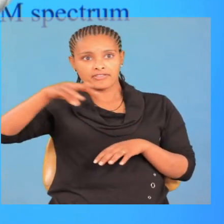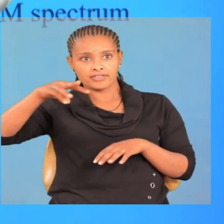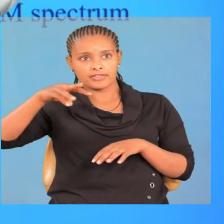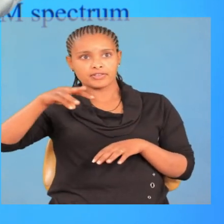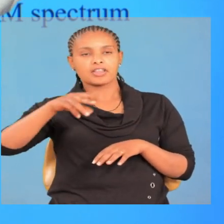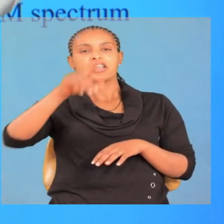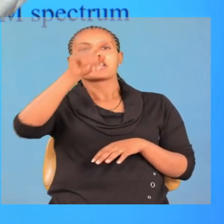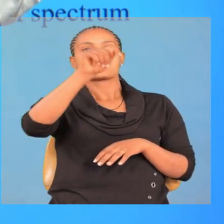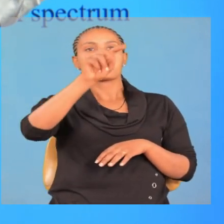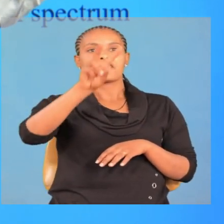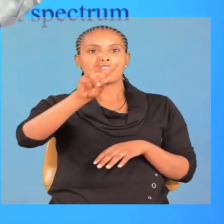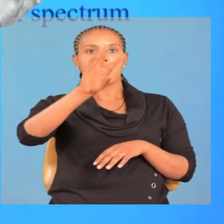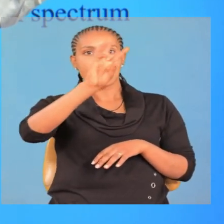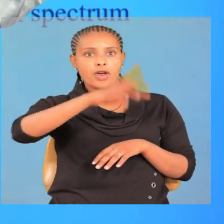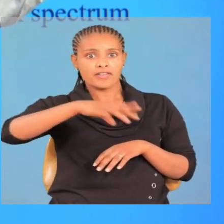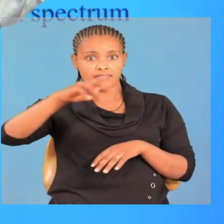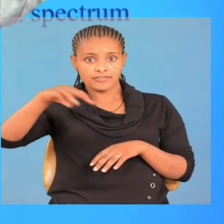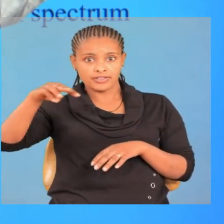TV waves,